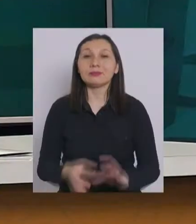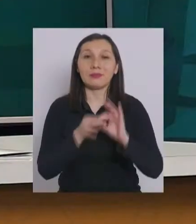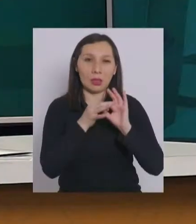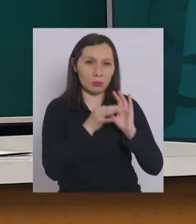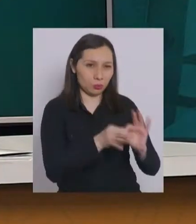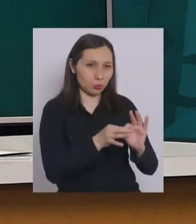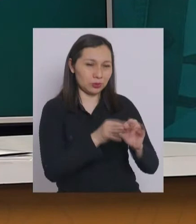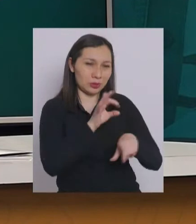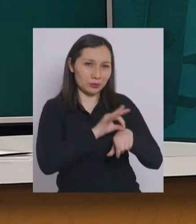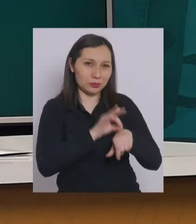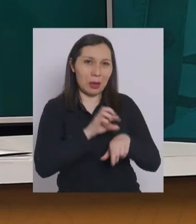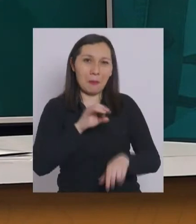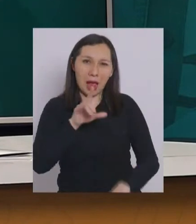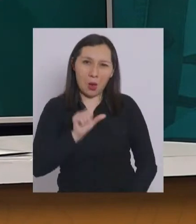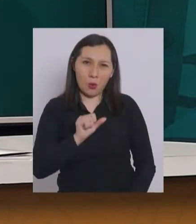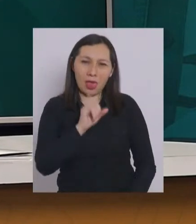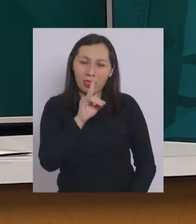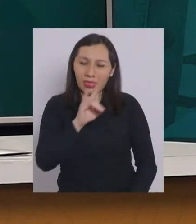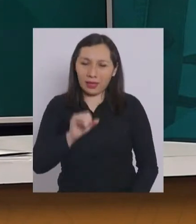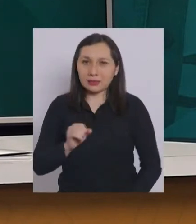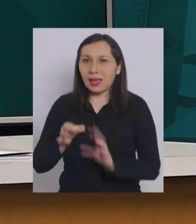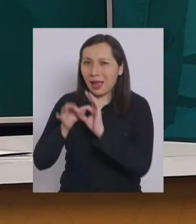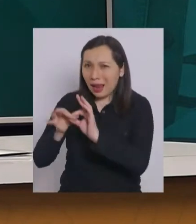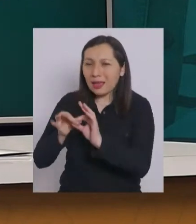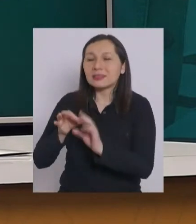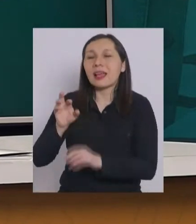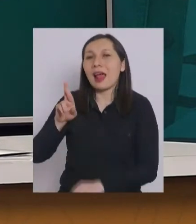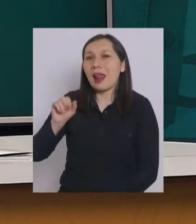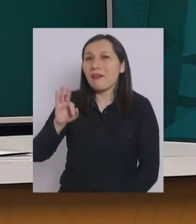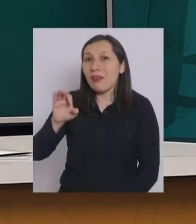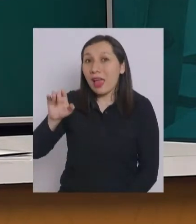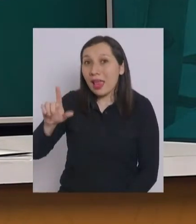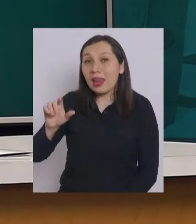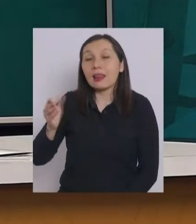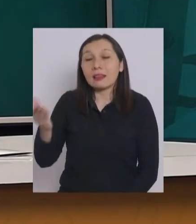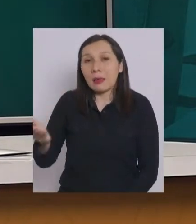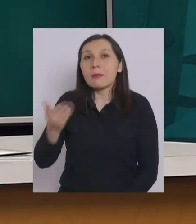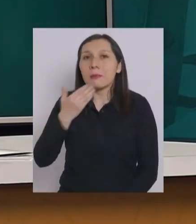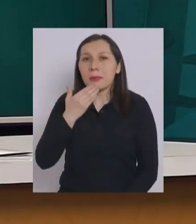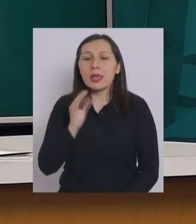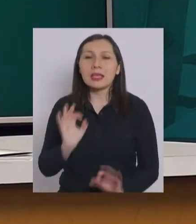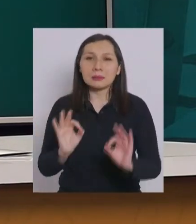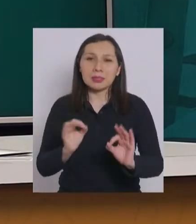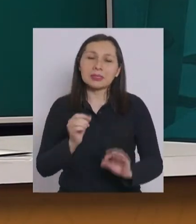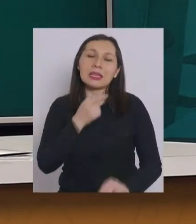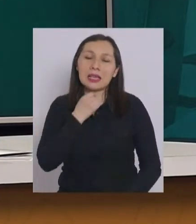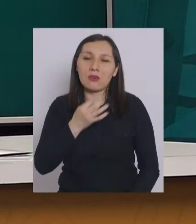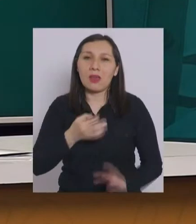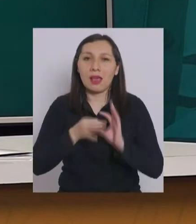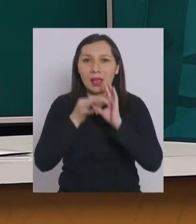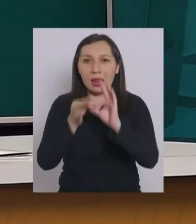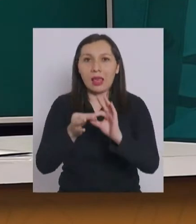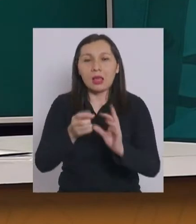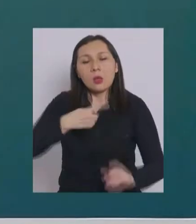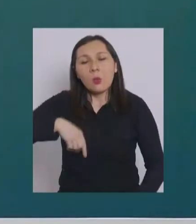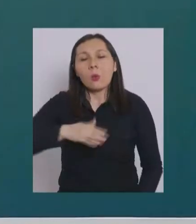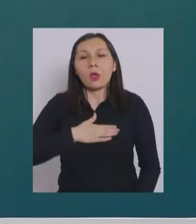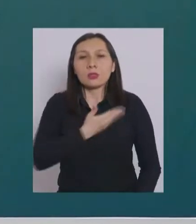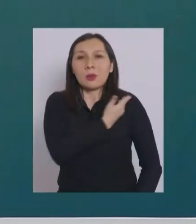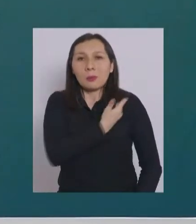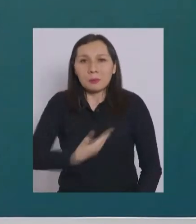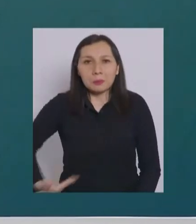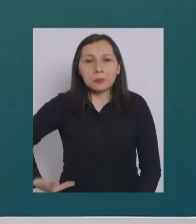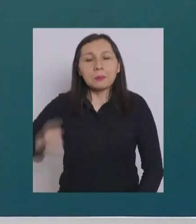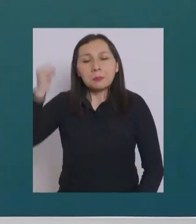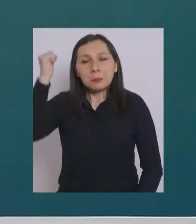much. Thank you very much, Dr. Paula Daza. Thank you very much, Dr. Rafael Arauz. And I would especially